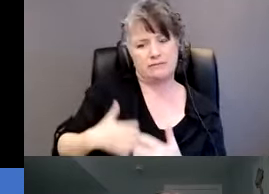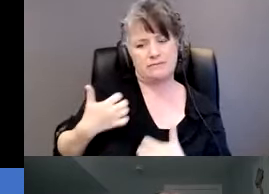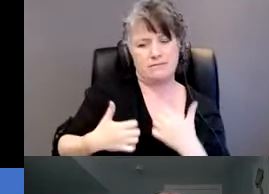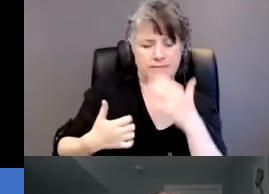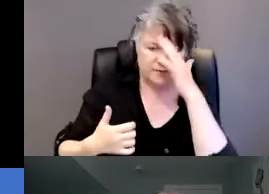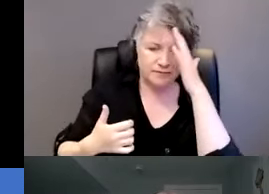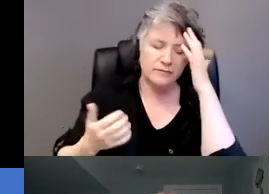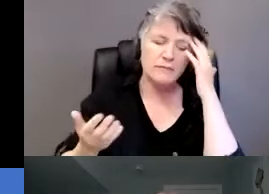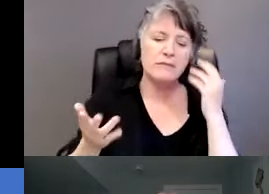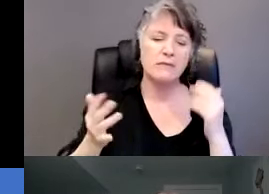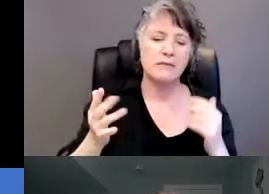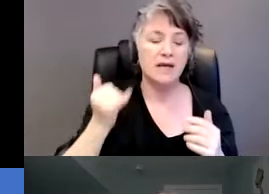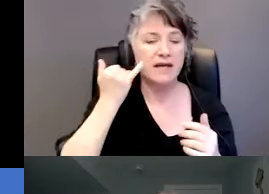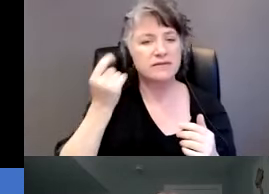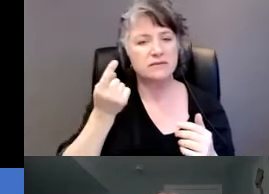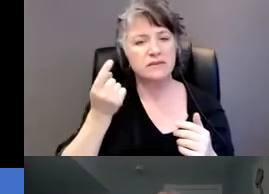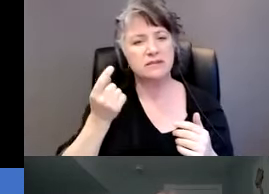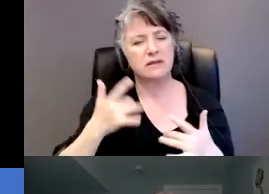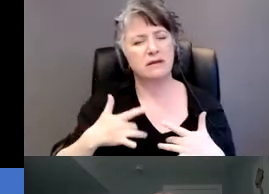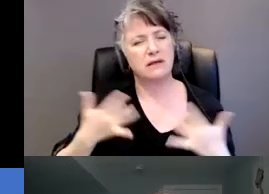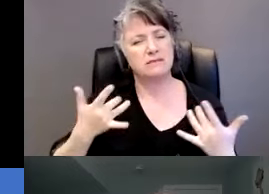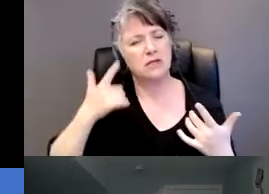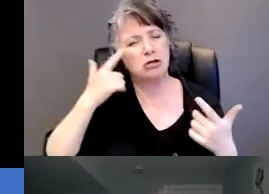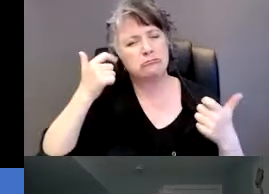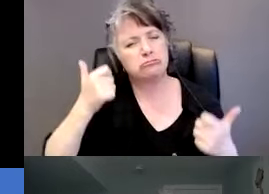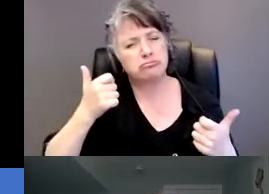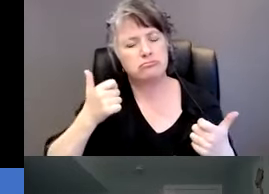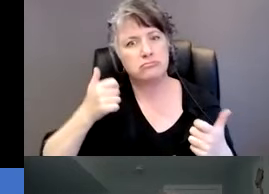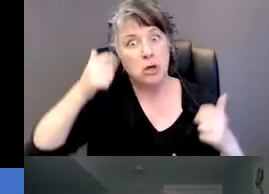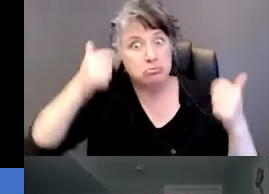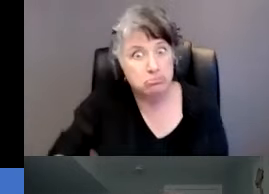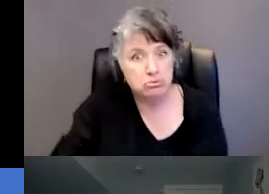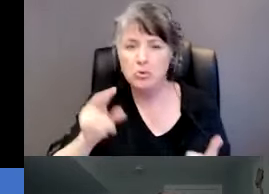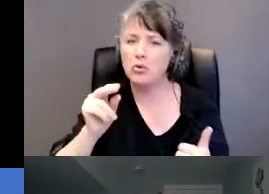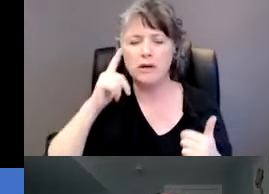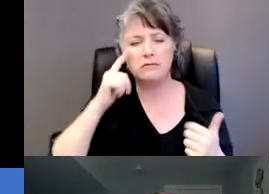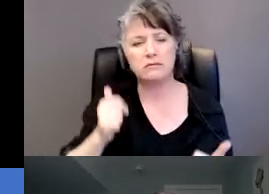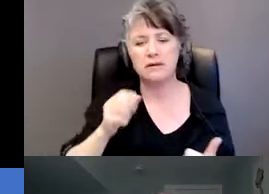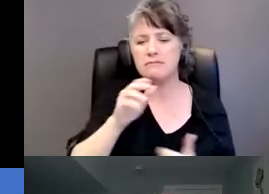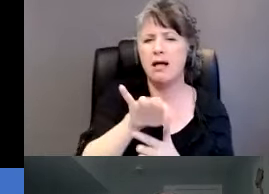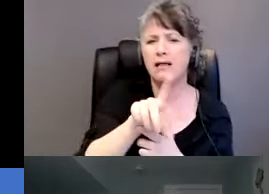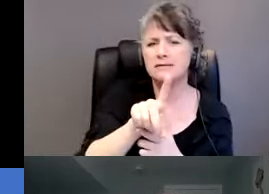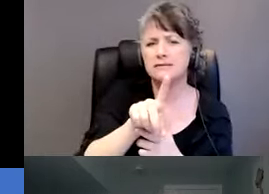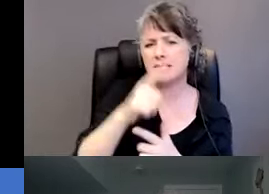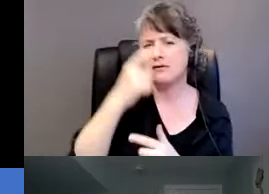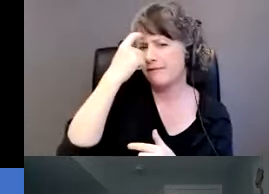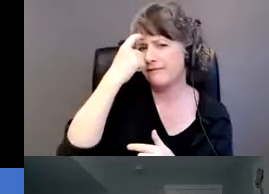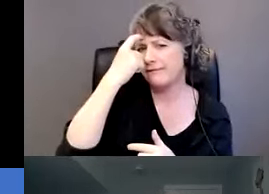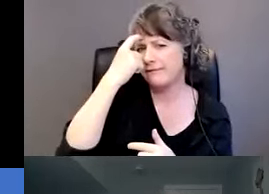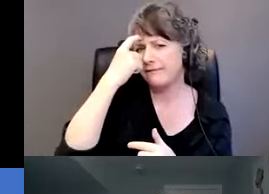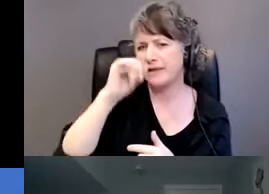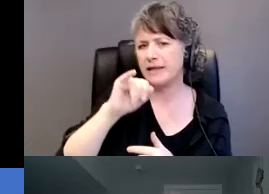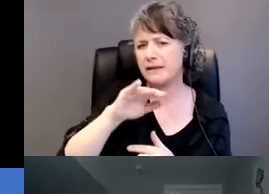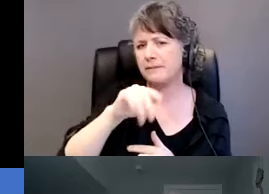mild dementia, or even kind of the pre-dementia state that you probably heard of called mild cognitive impairment, which is really geared